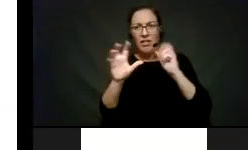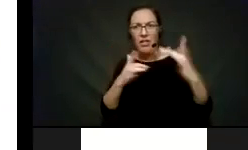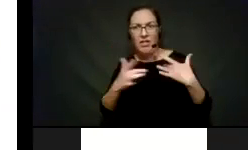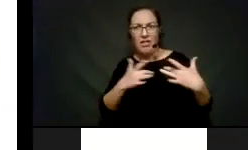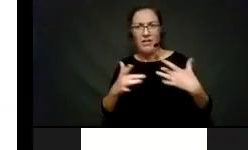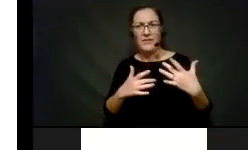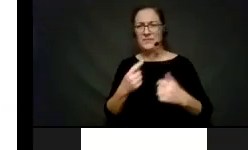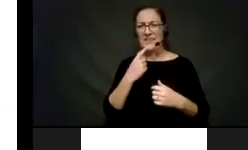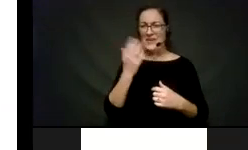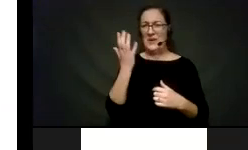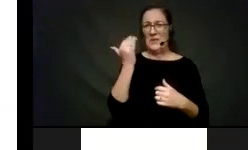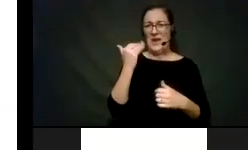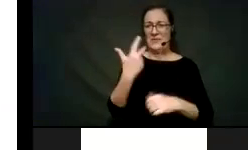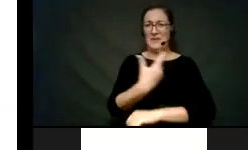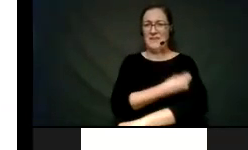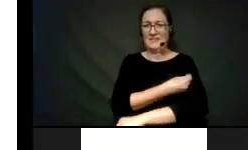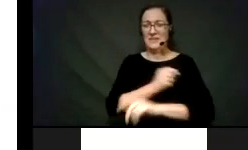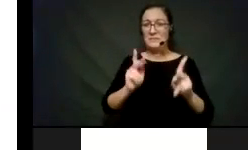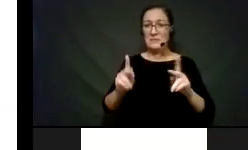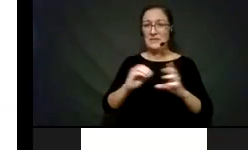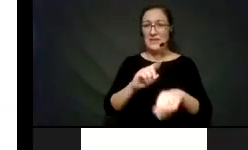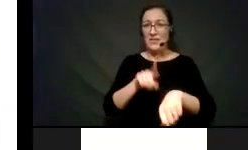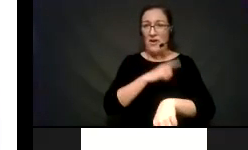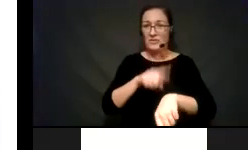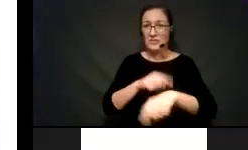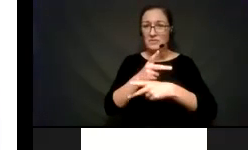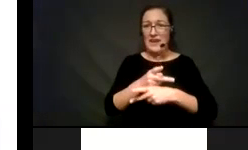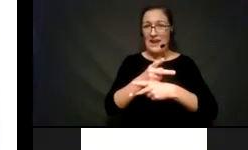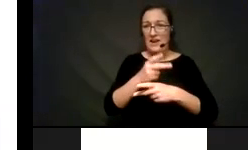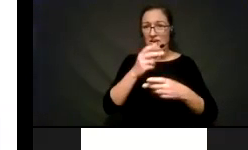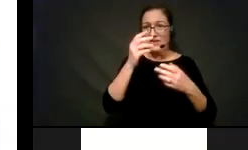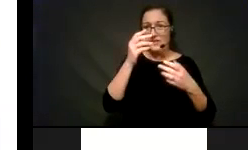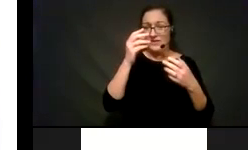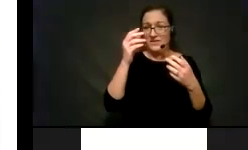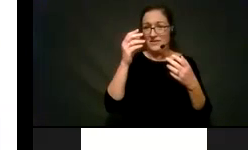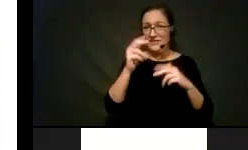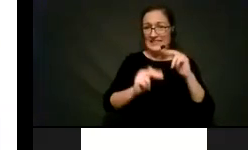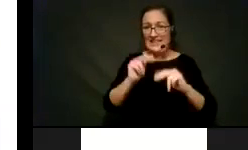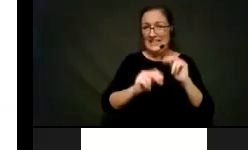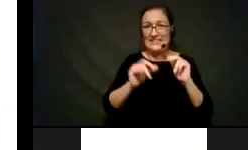care facilities and medical professionals if there's all of this information that we don't know?